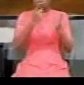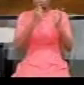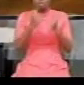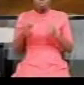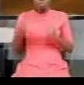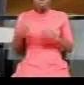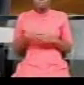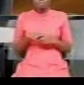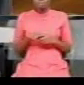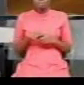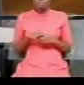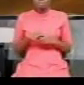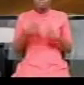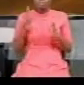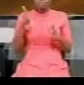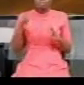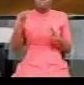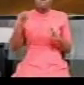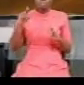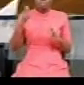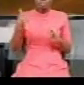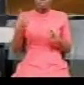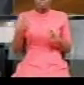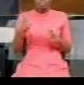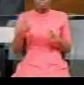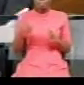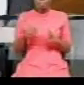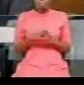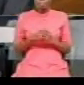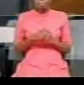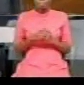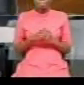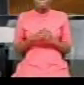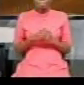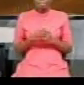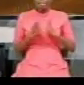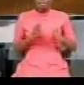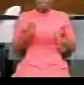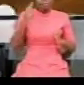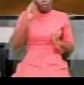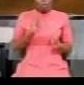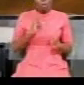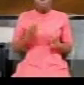his coming. Paul the Apostle left for us great